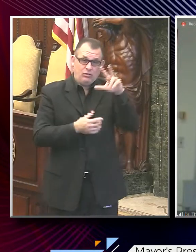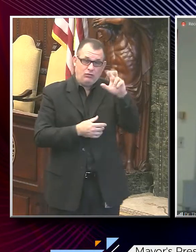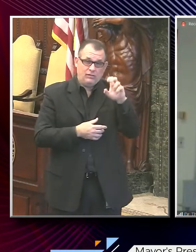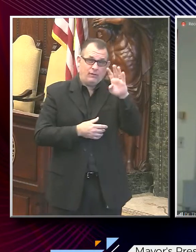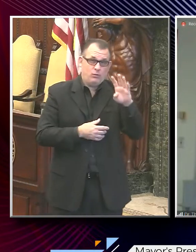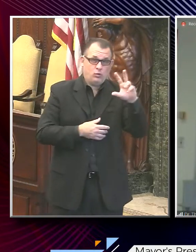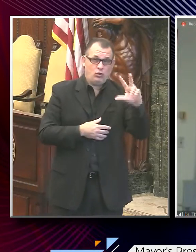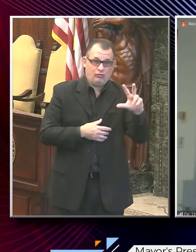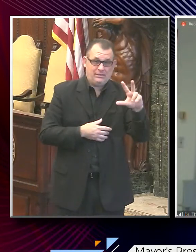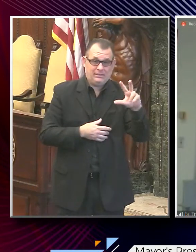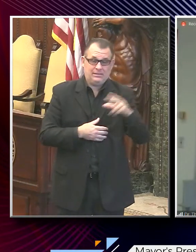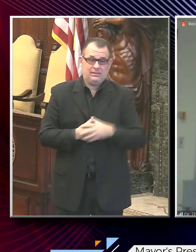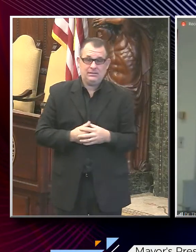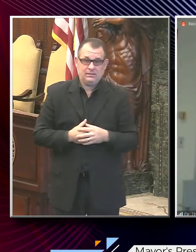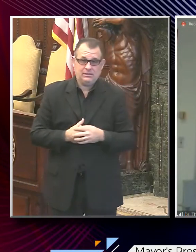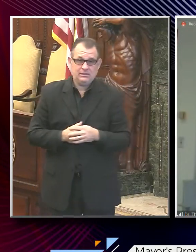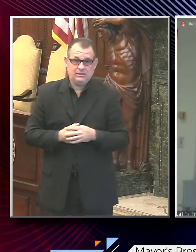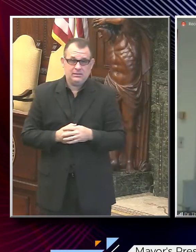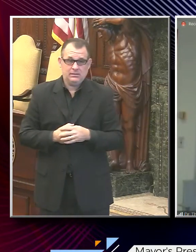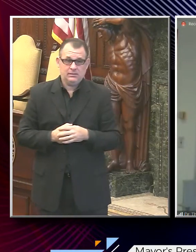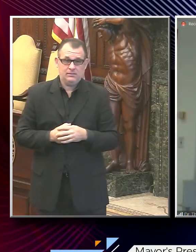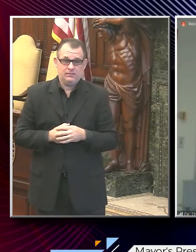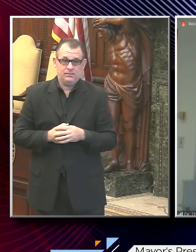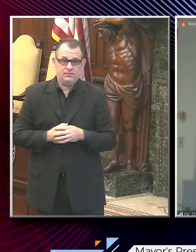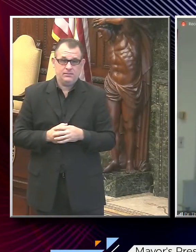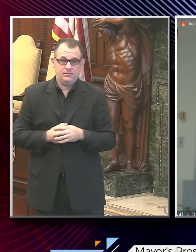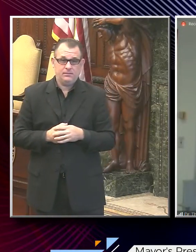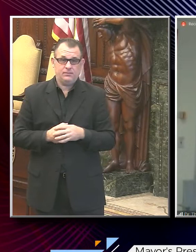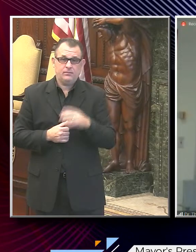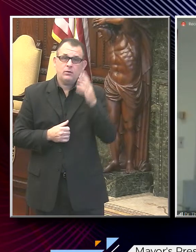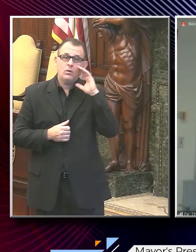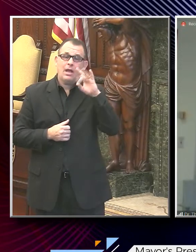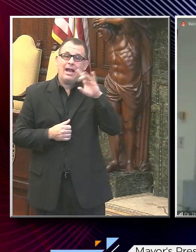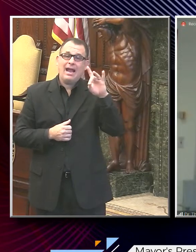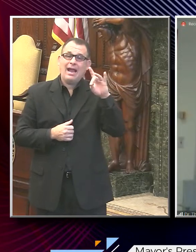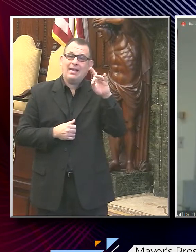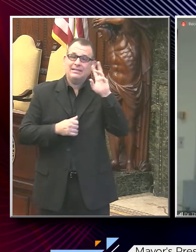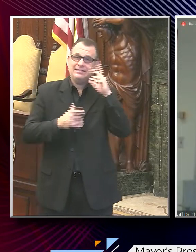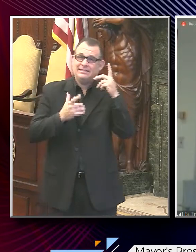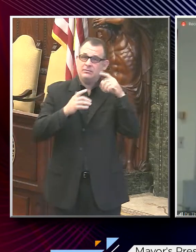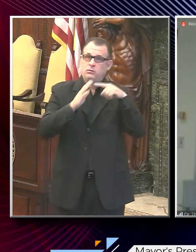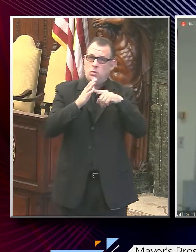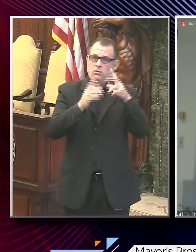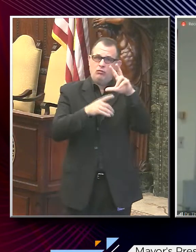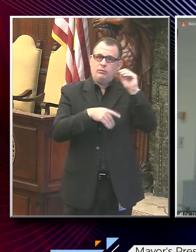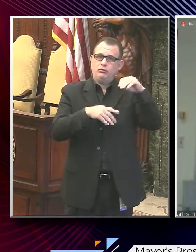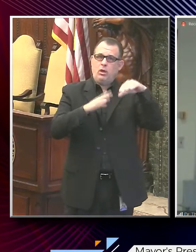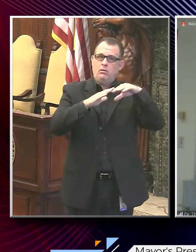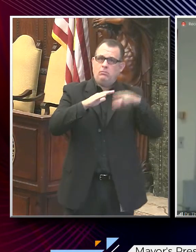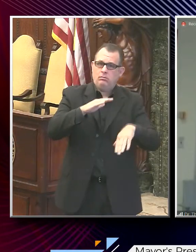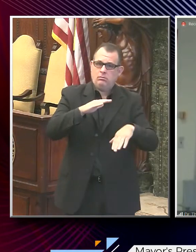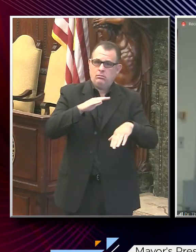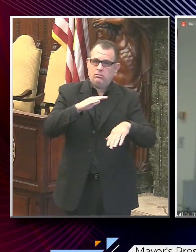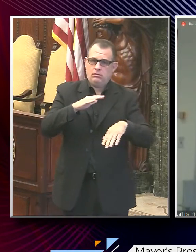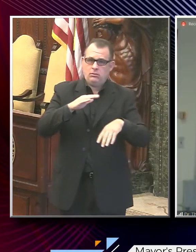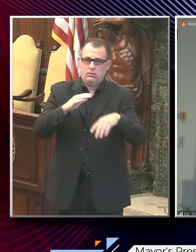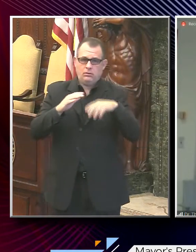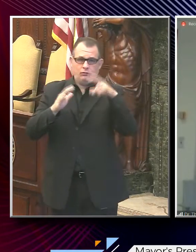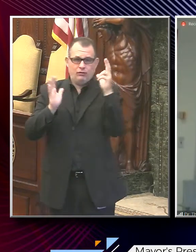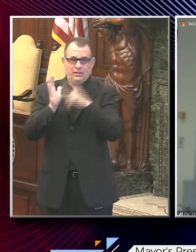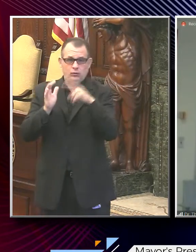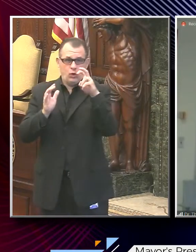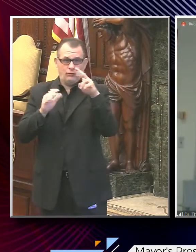33,343 cases. Now, that 88 represents fewer than 3% of the nearly 3,200 test results that we